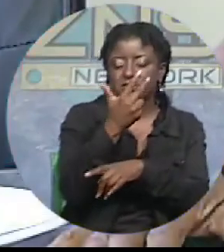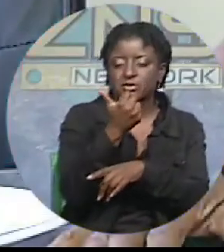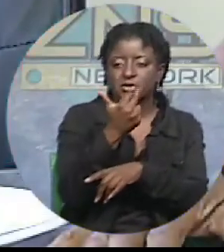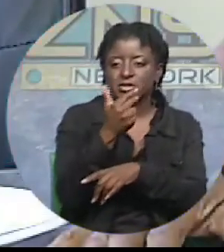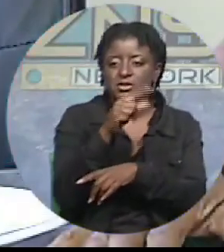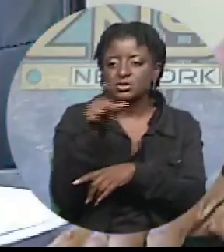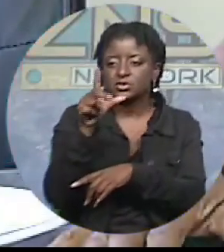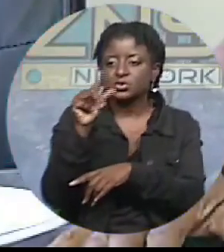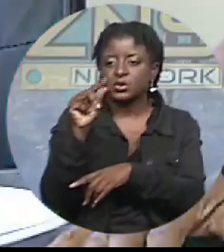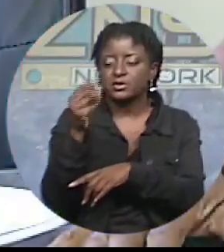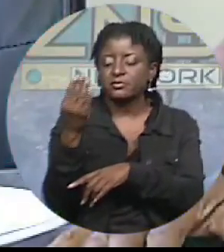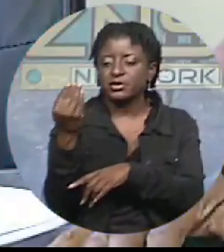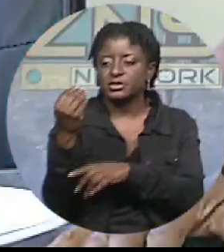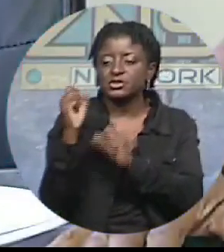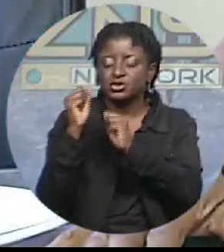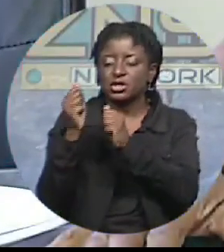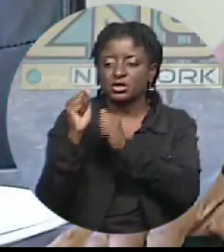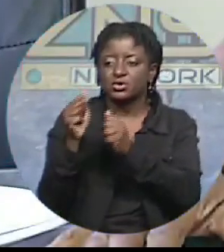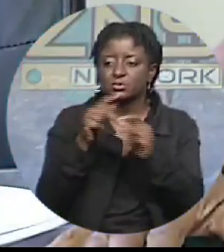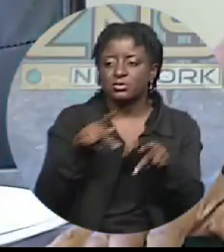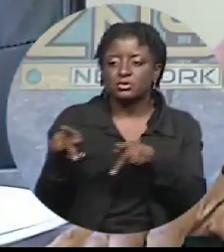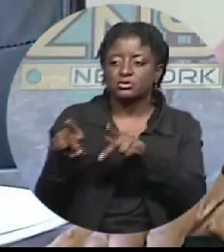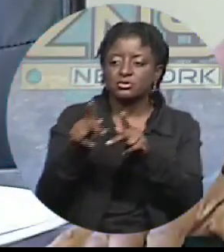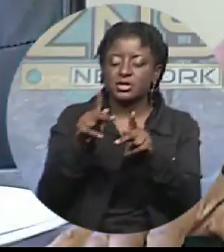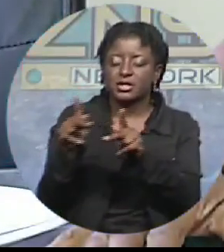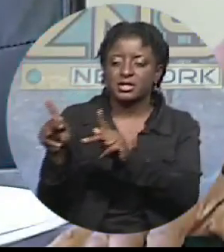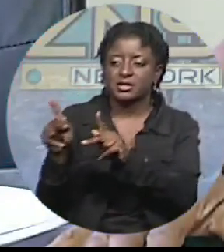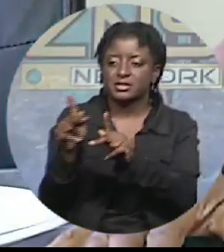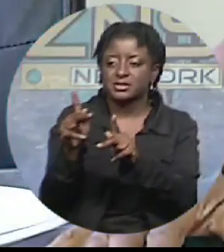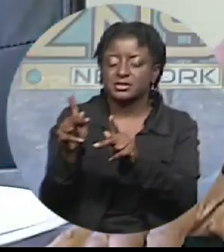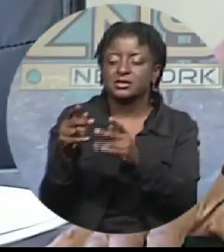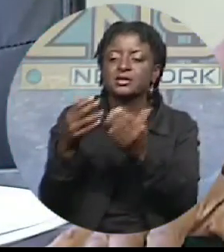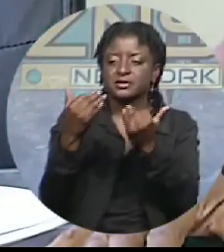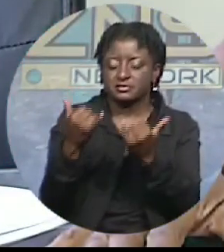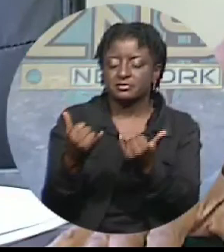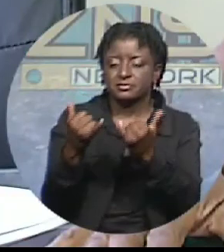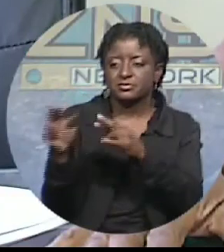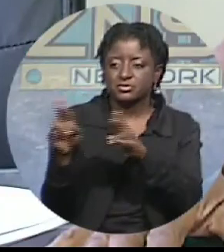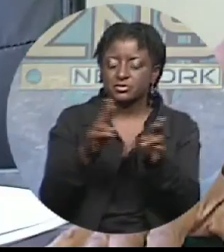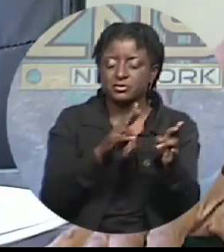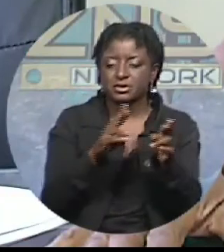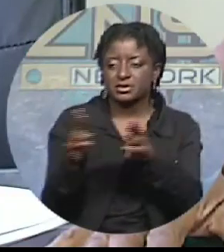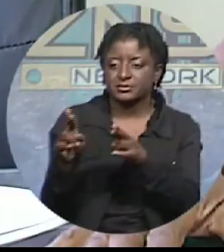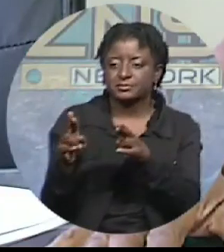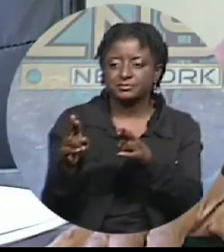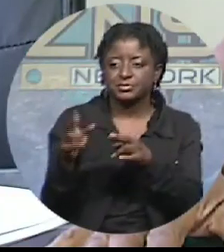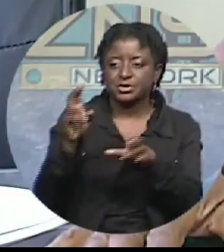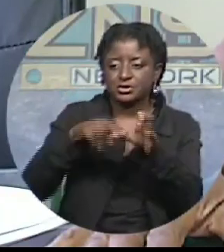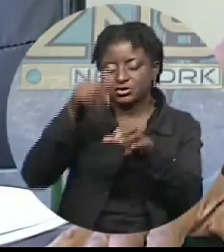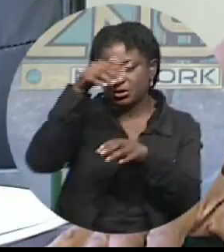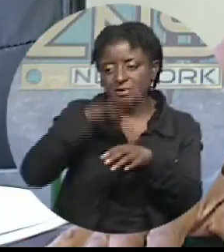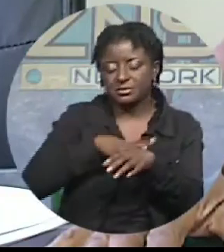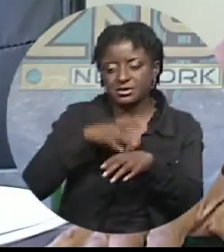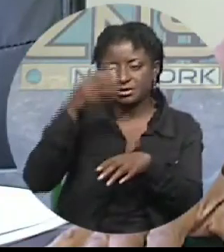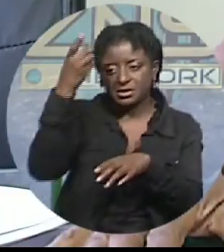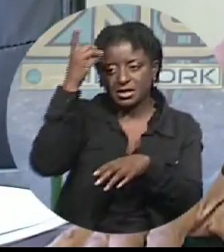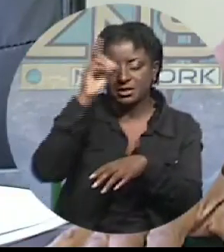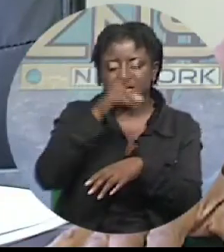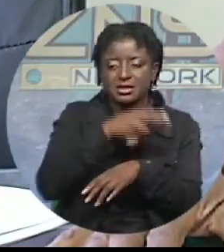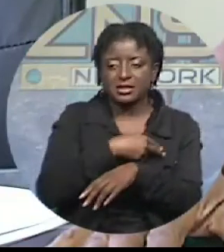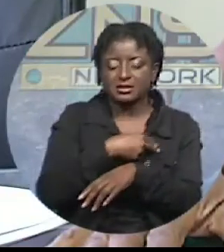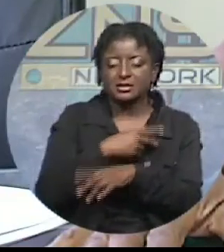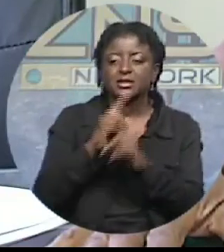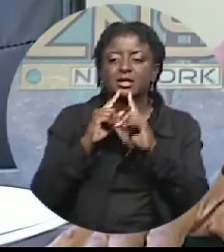2013-2014 Junkanoo parades have finally been made official. Chairman of the parade management team, Douglas Hanna, made the announcement this